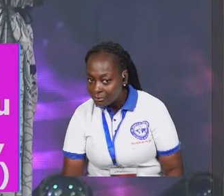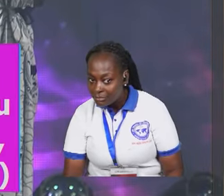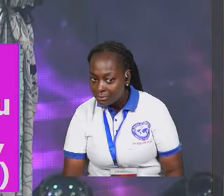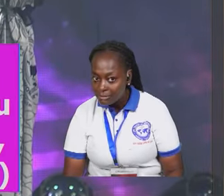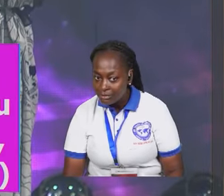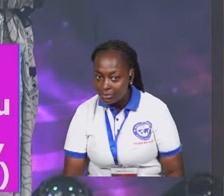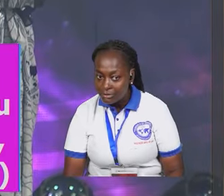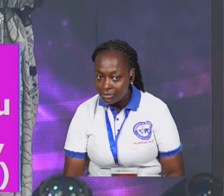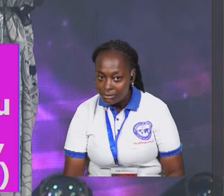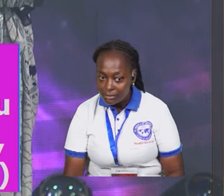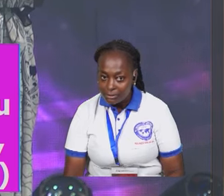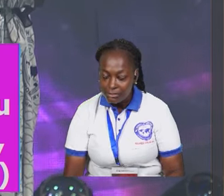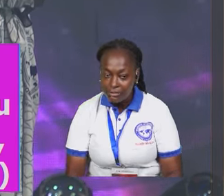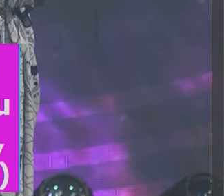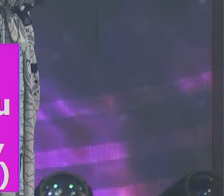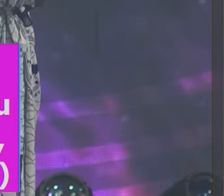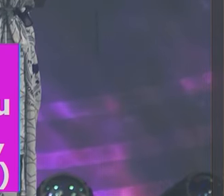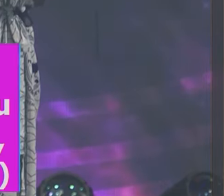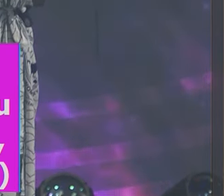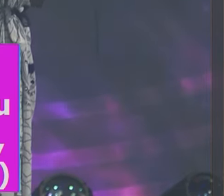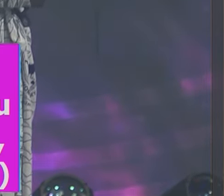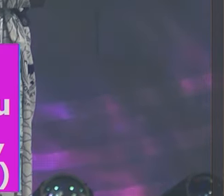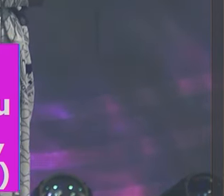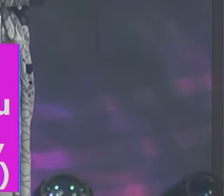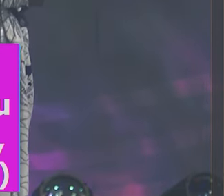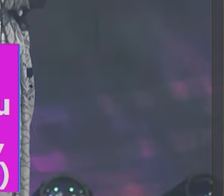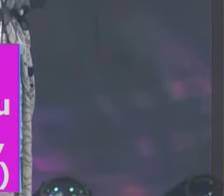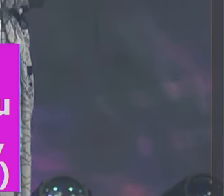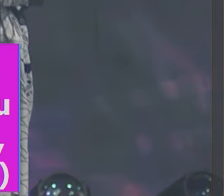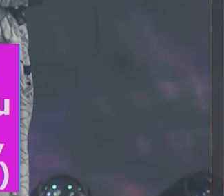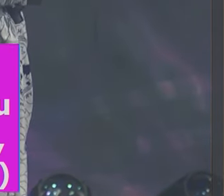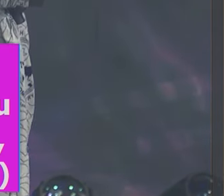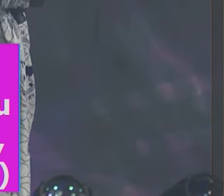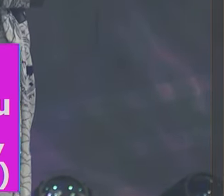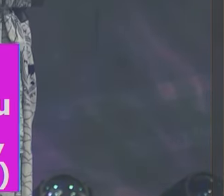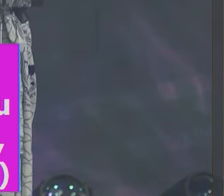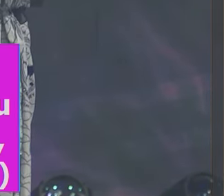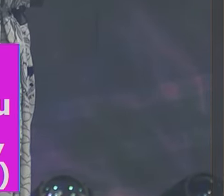oda ene mema oda na mema wo yawo